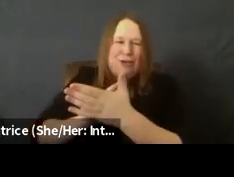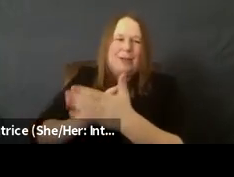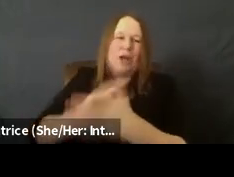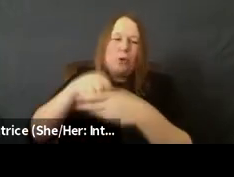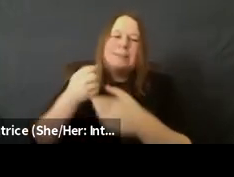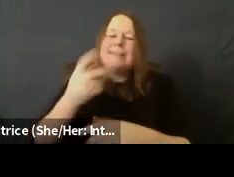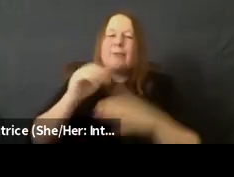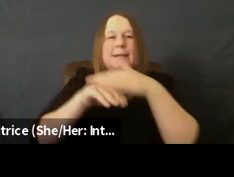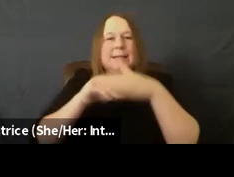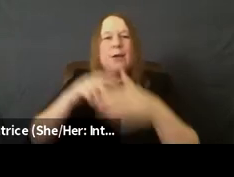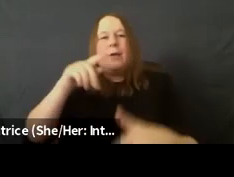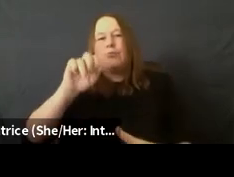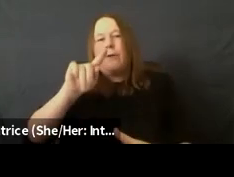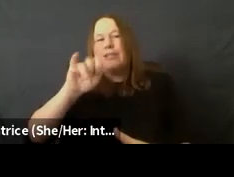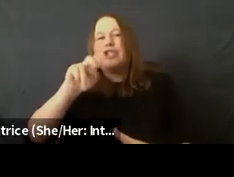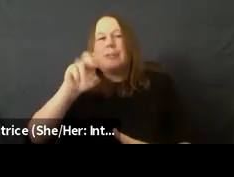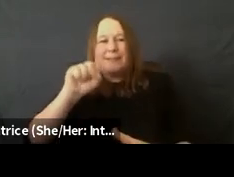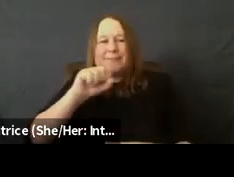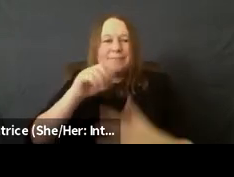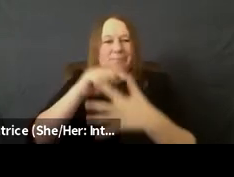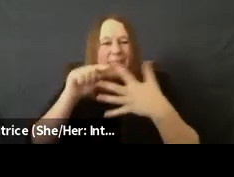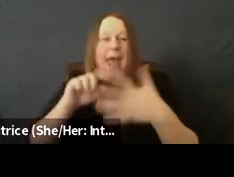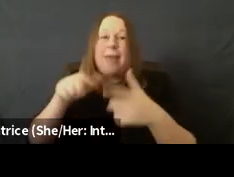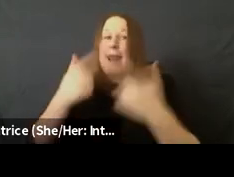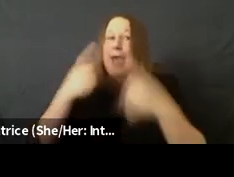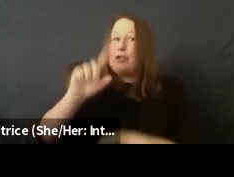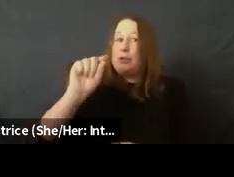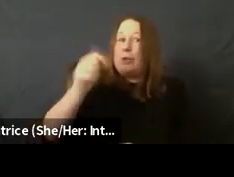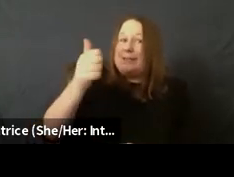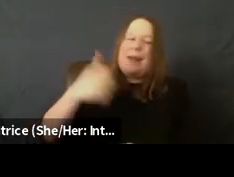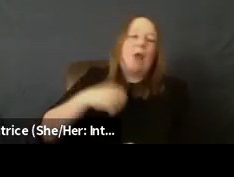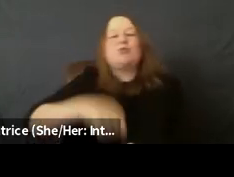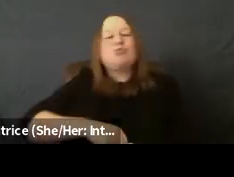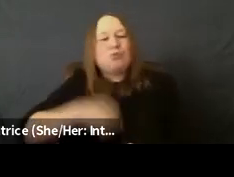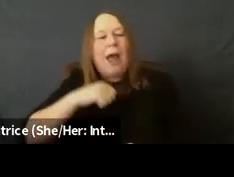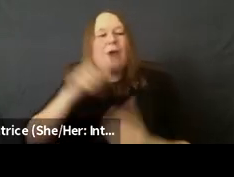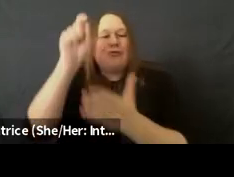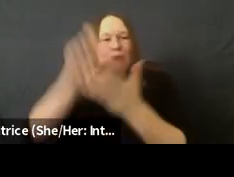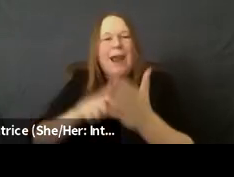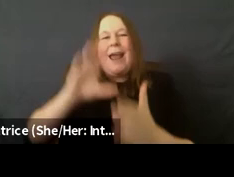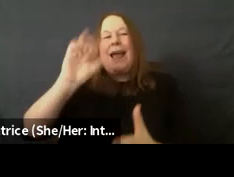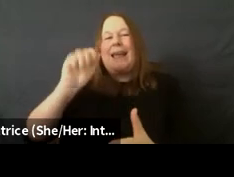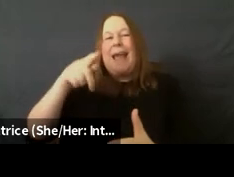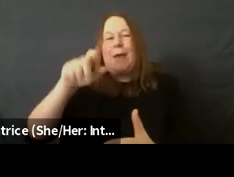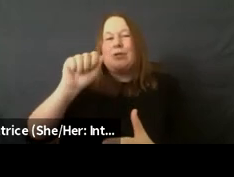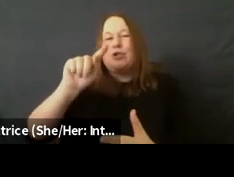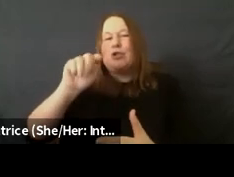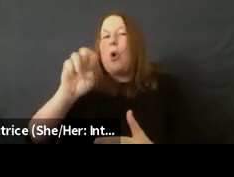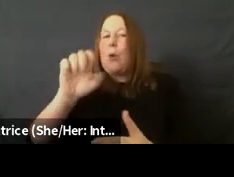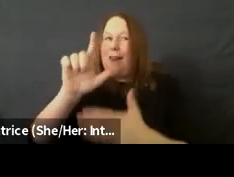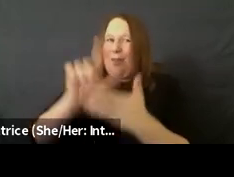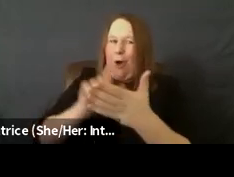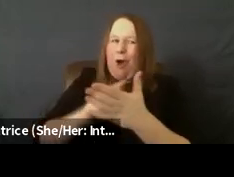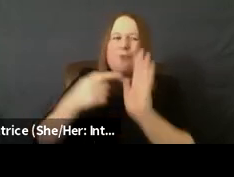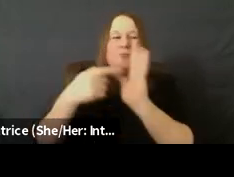included several accessibility provisions. And then in 2010, I was proud to write a capstone law that represents